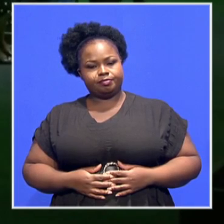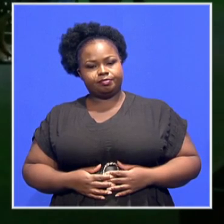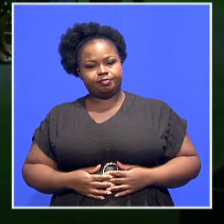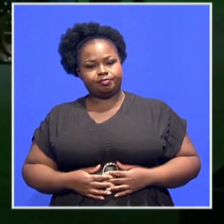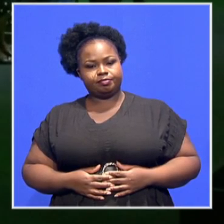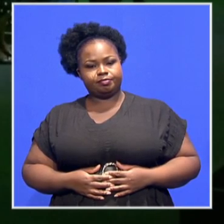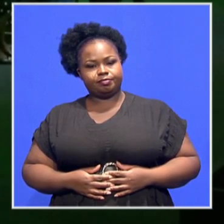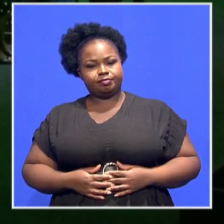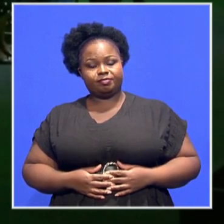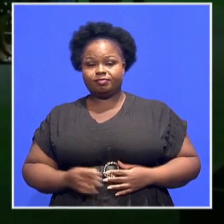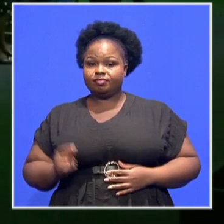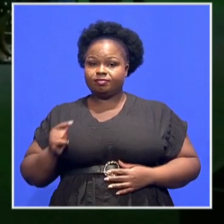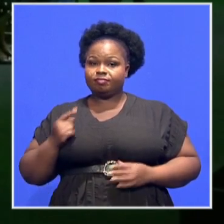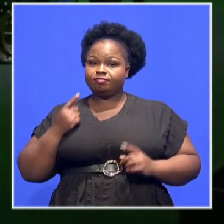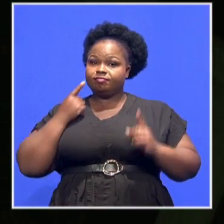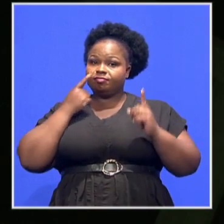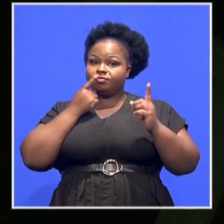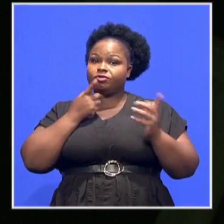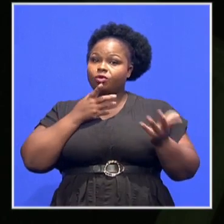This is meant because